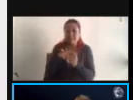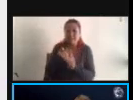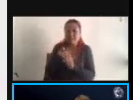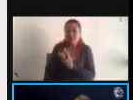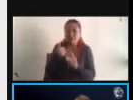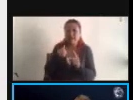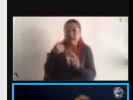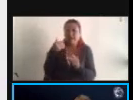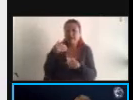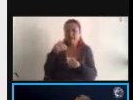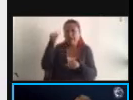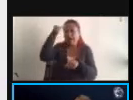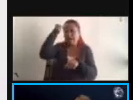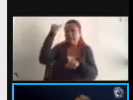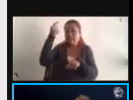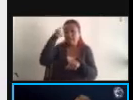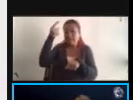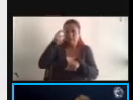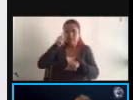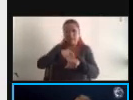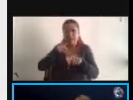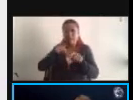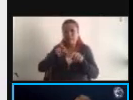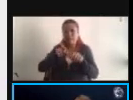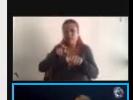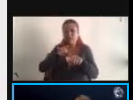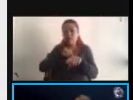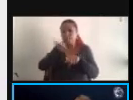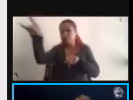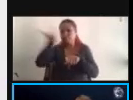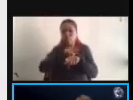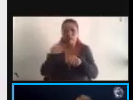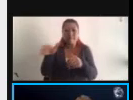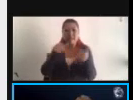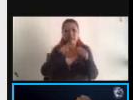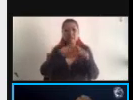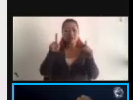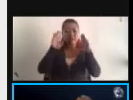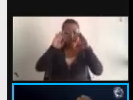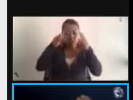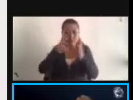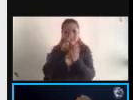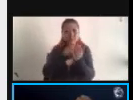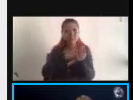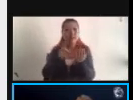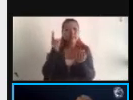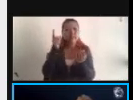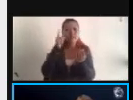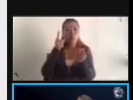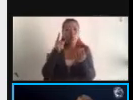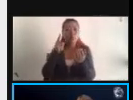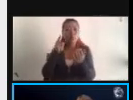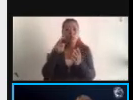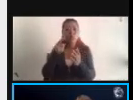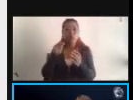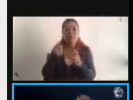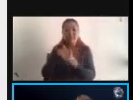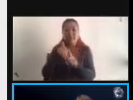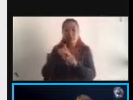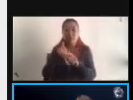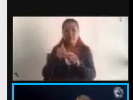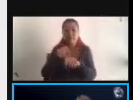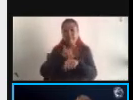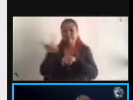quick turnaround, they focused in the design on vehicle performance, which was